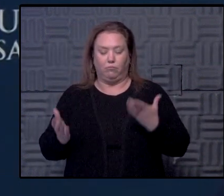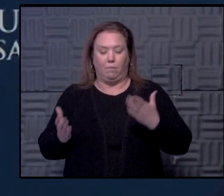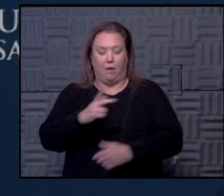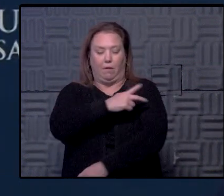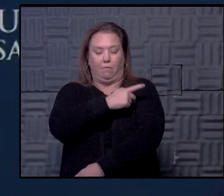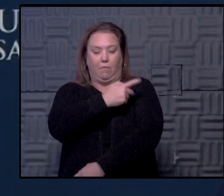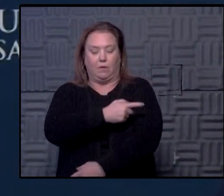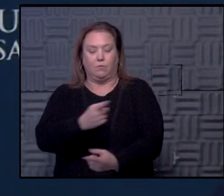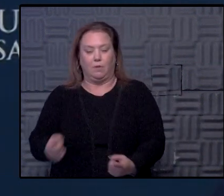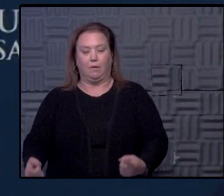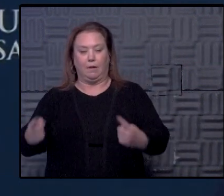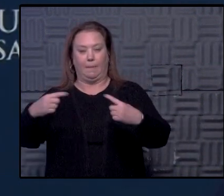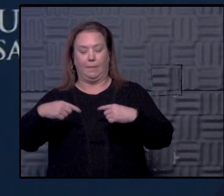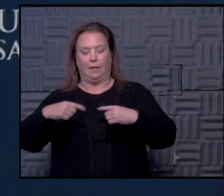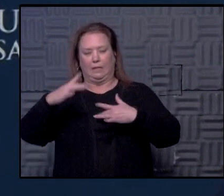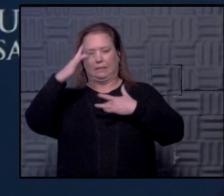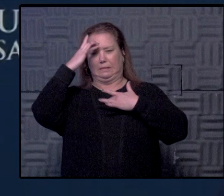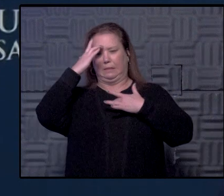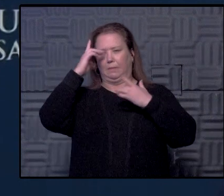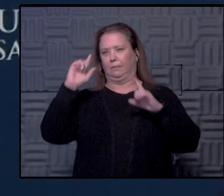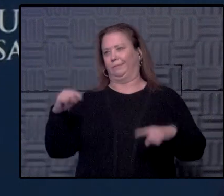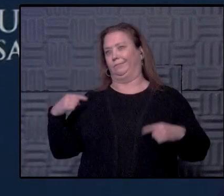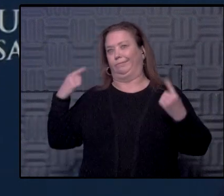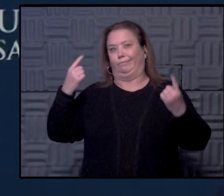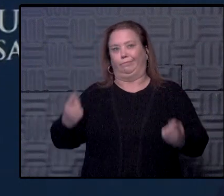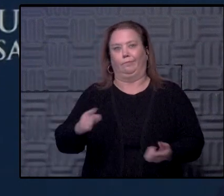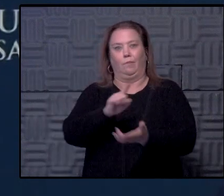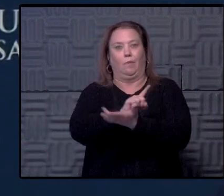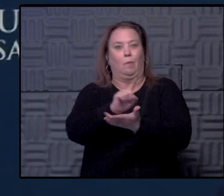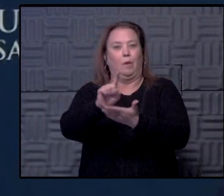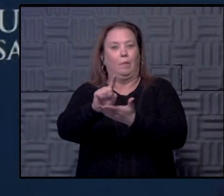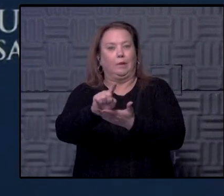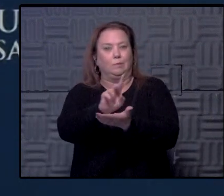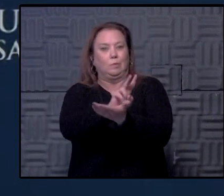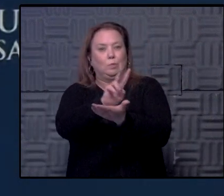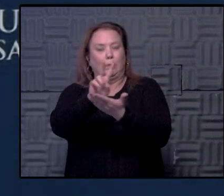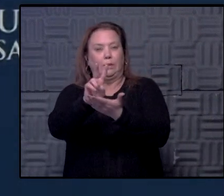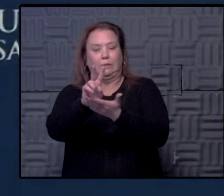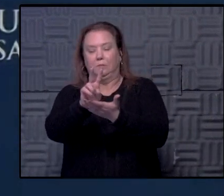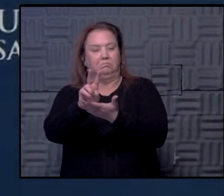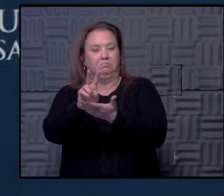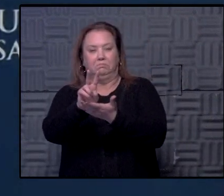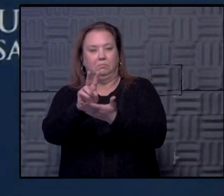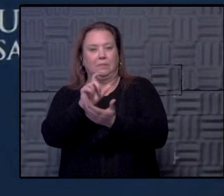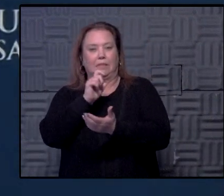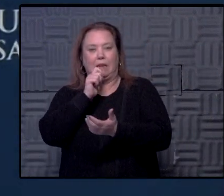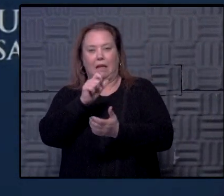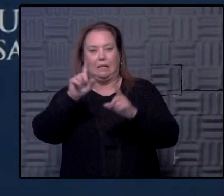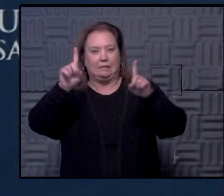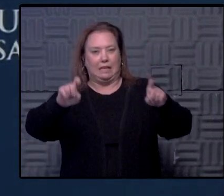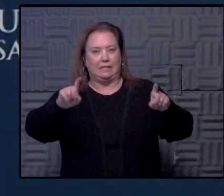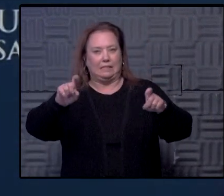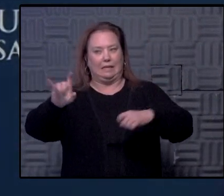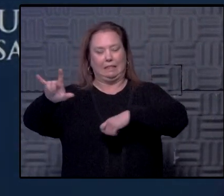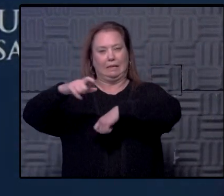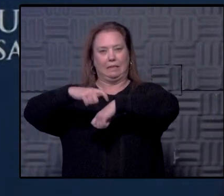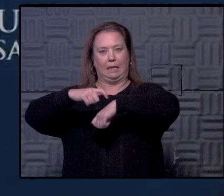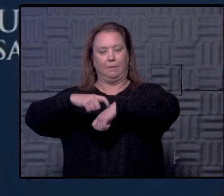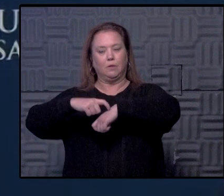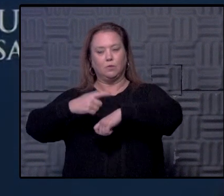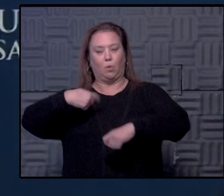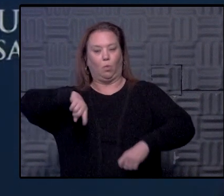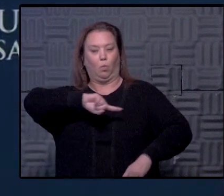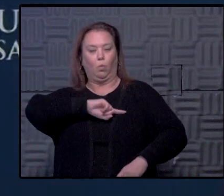come in and they'd had symptoms for a week or maybe even 2 weeks, but they hadn't been tested yet. And so we are erring on the side